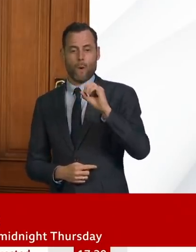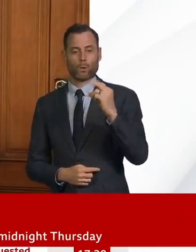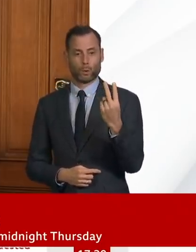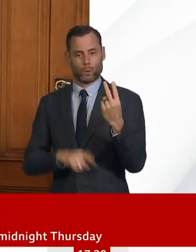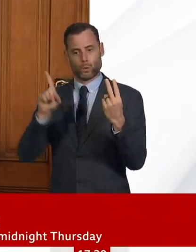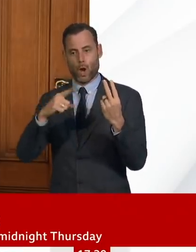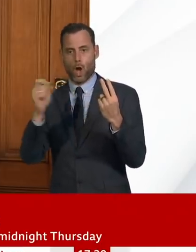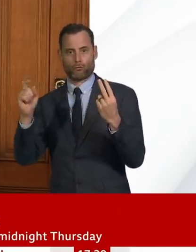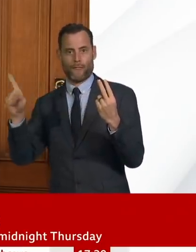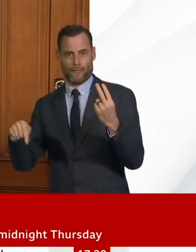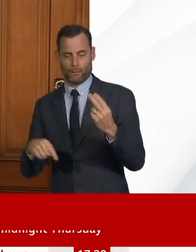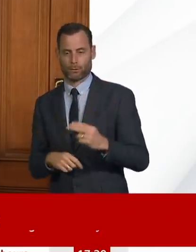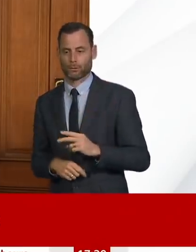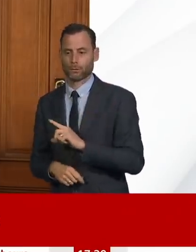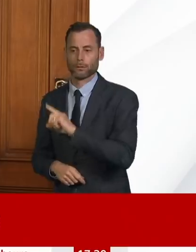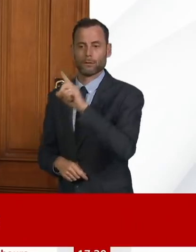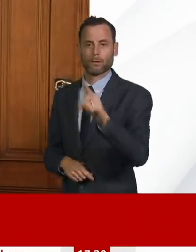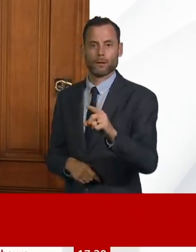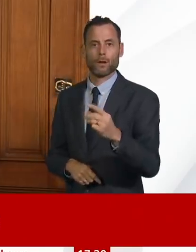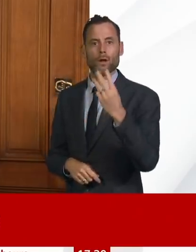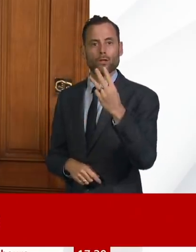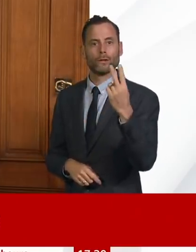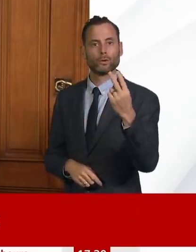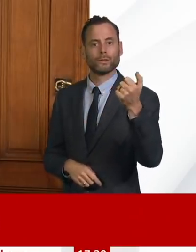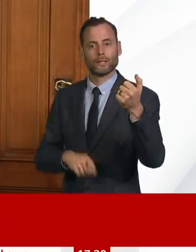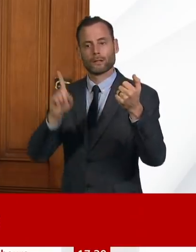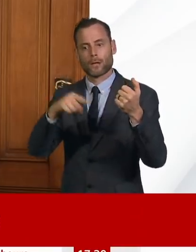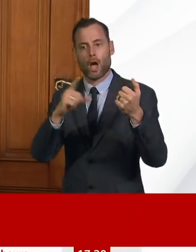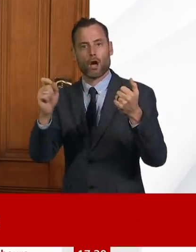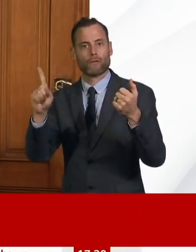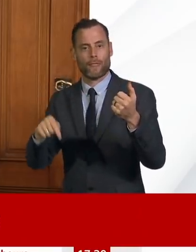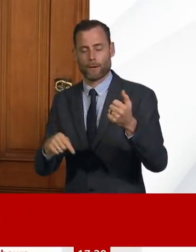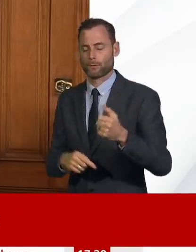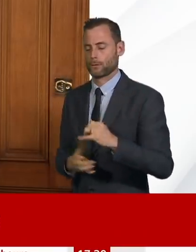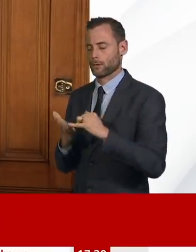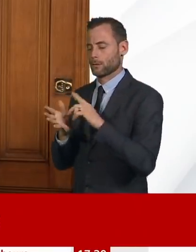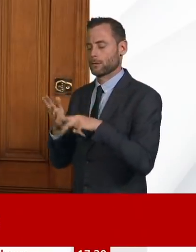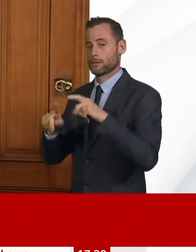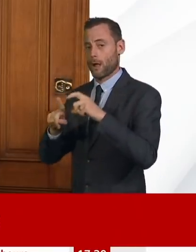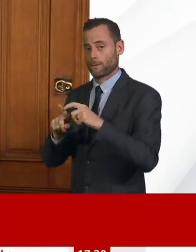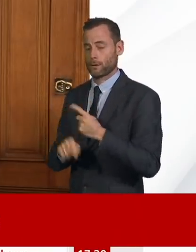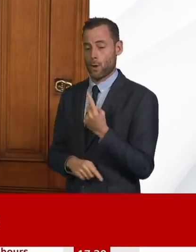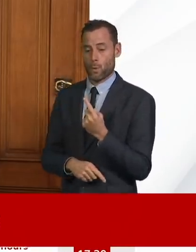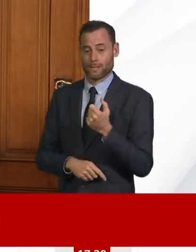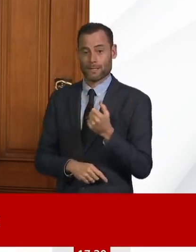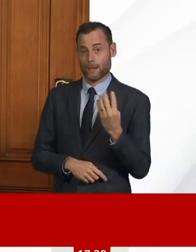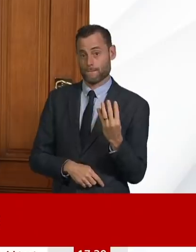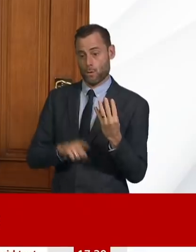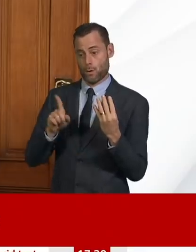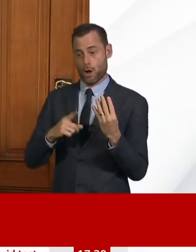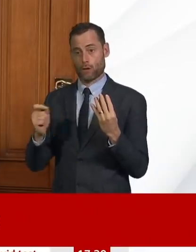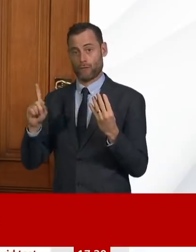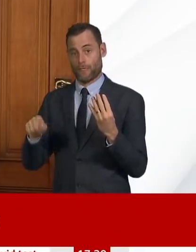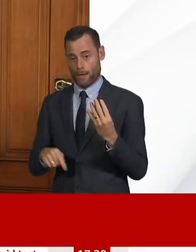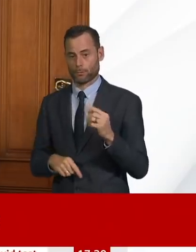100,000. Later figure 326. Salford 164. Later